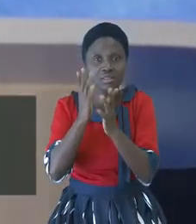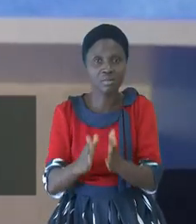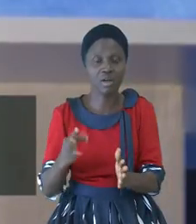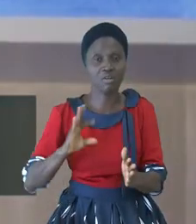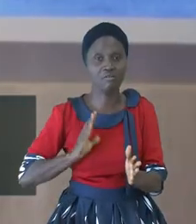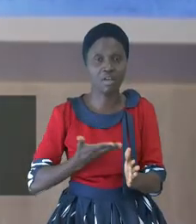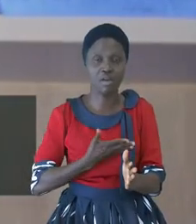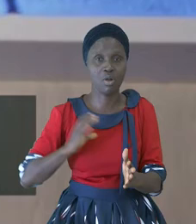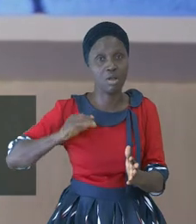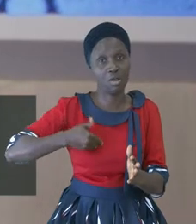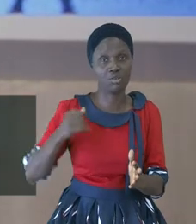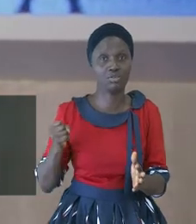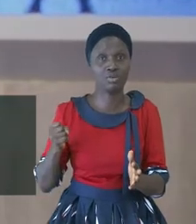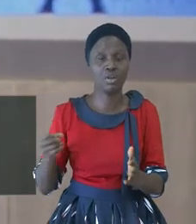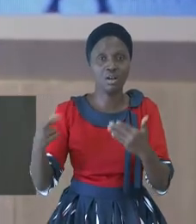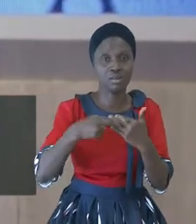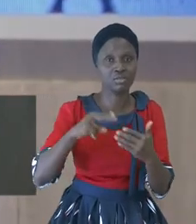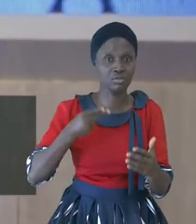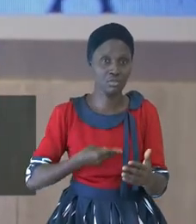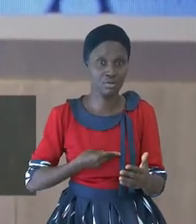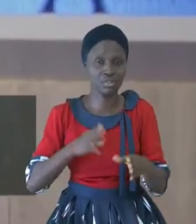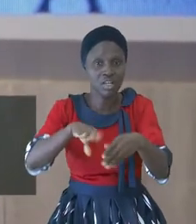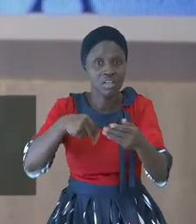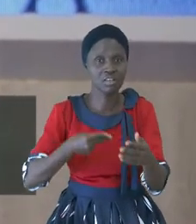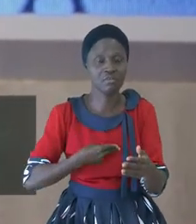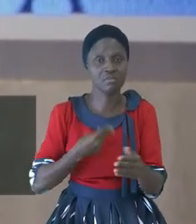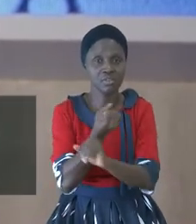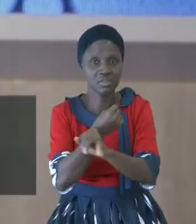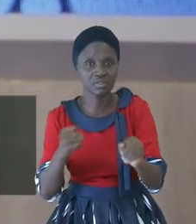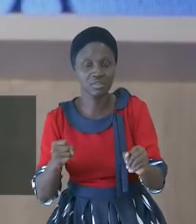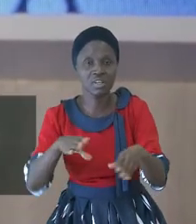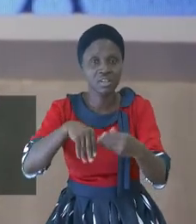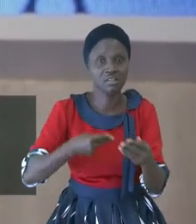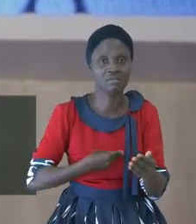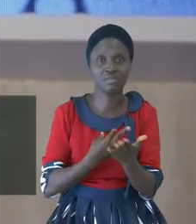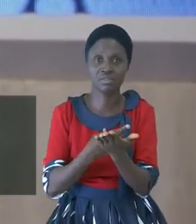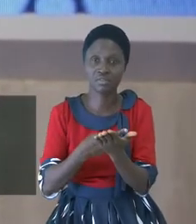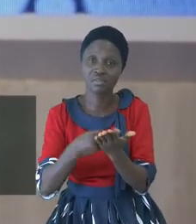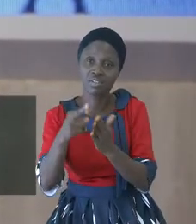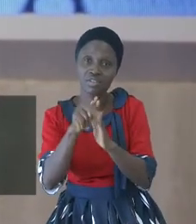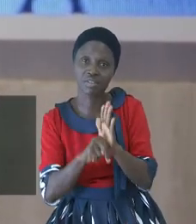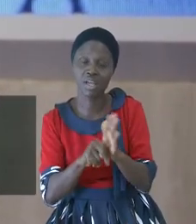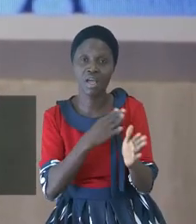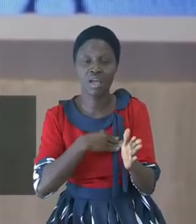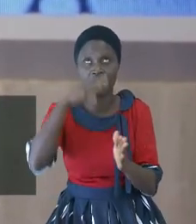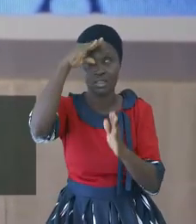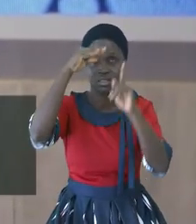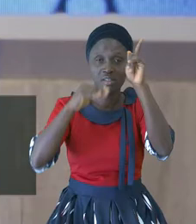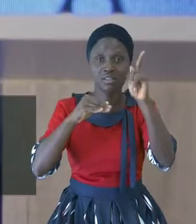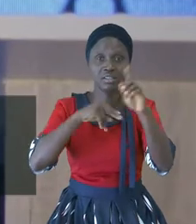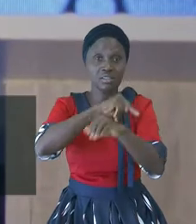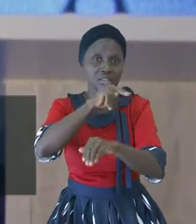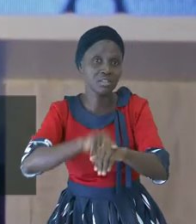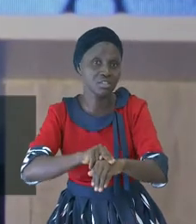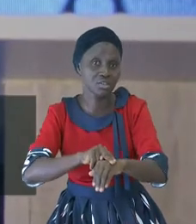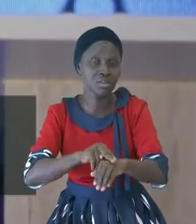He grants us salvation. He grants us righteousness. He grants us his very nature. And now we can say,